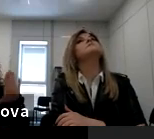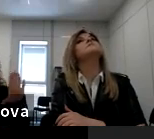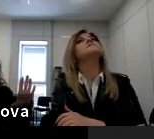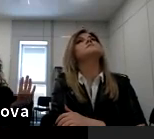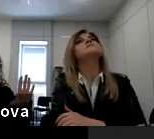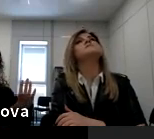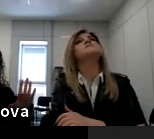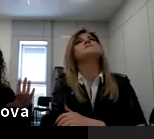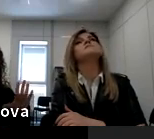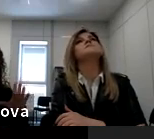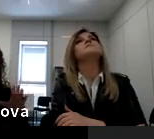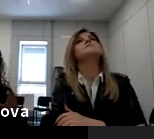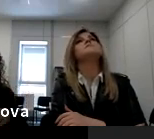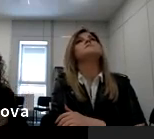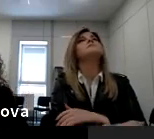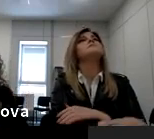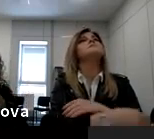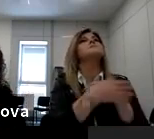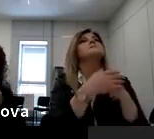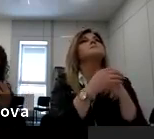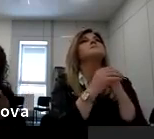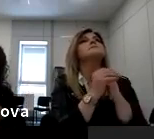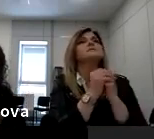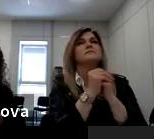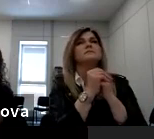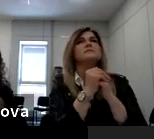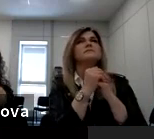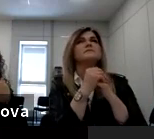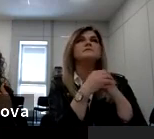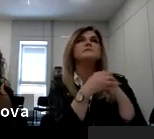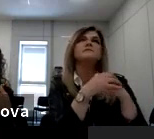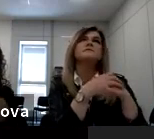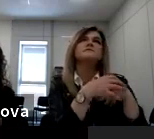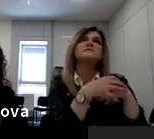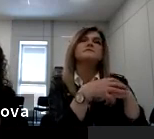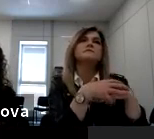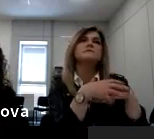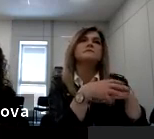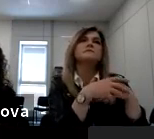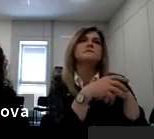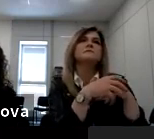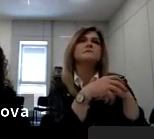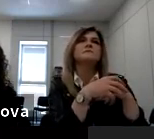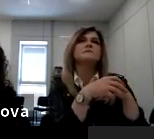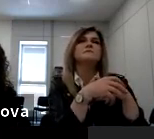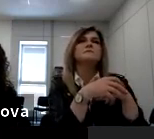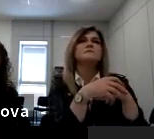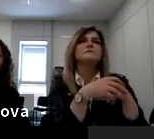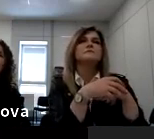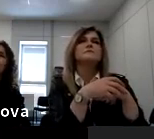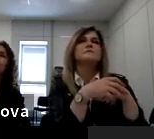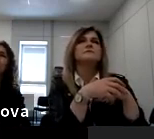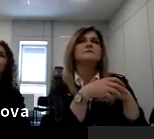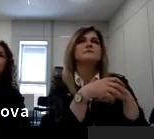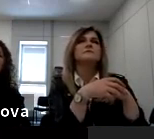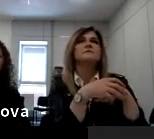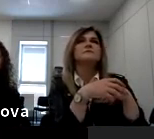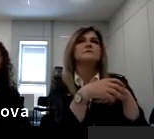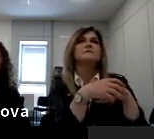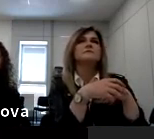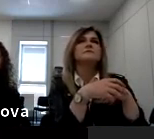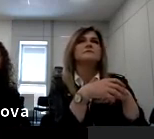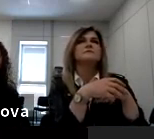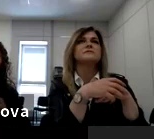is painted glass, and it is very reflective. It was very hard to find a good solution because we